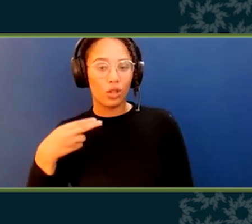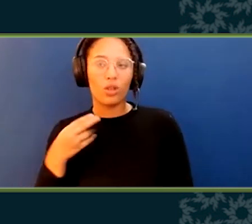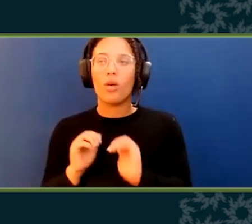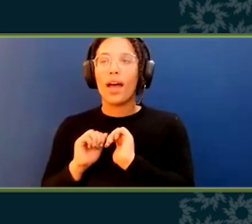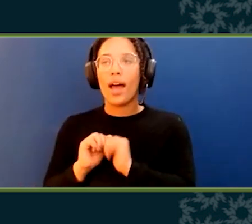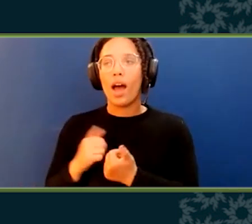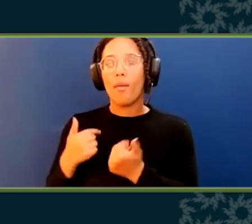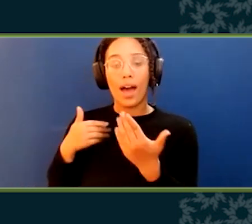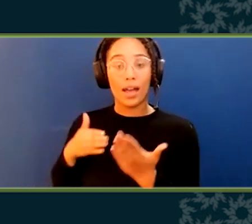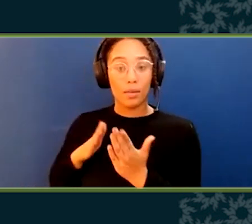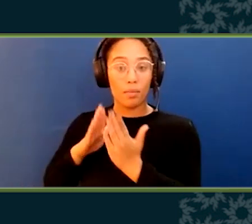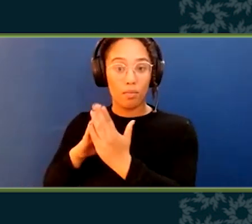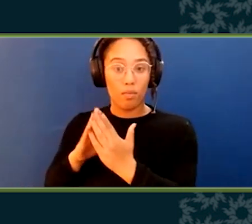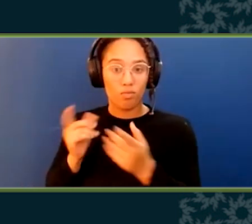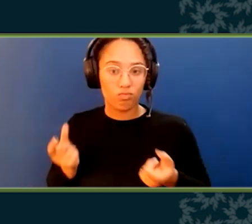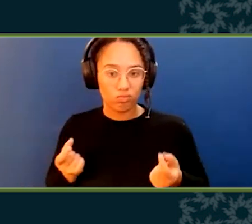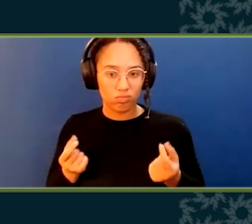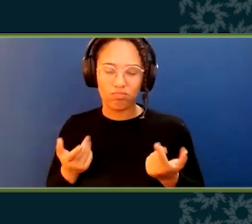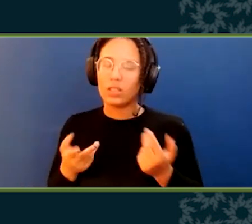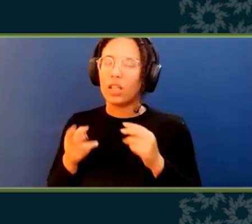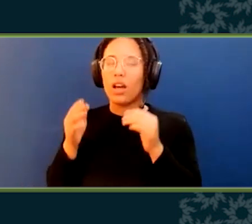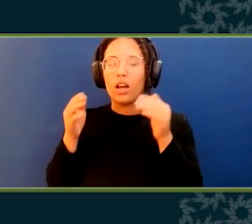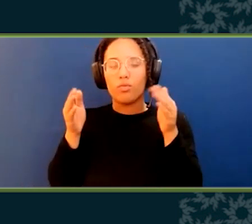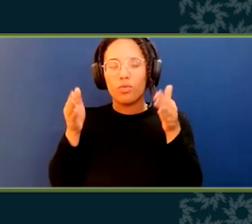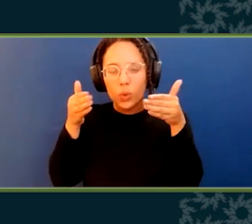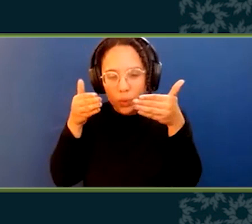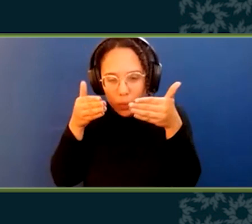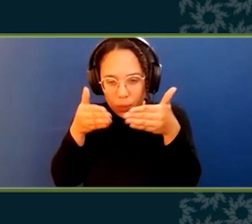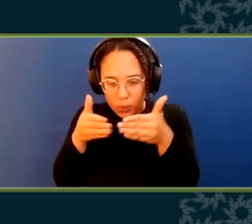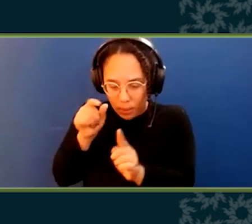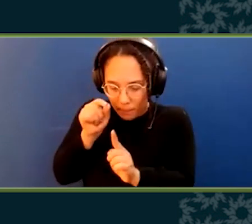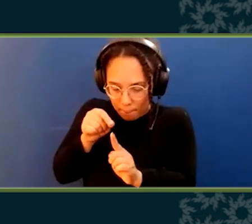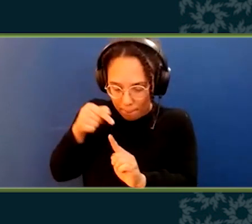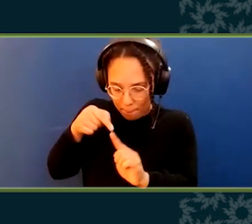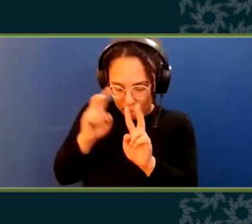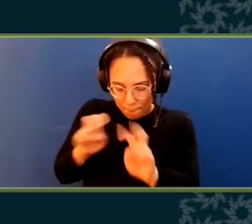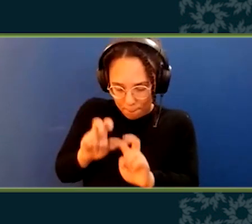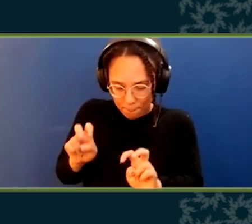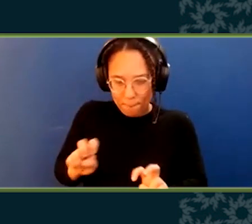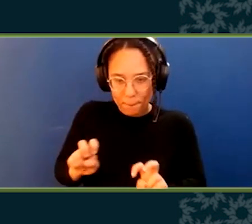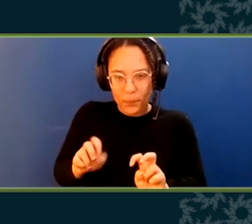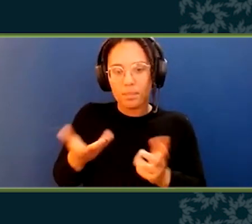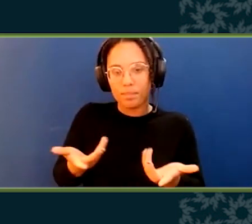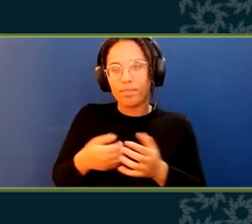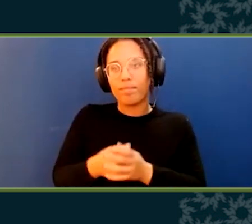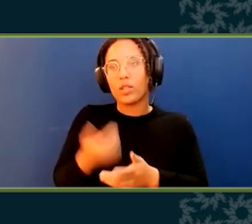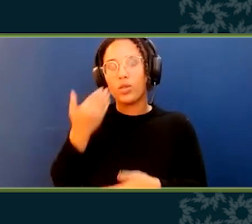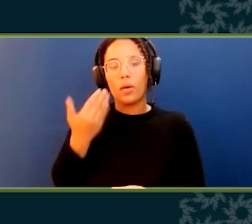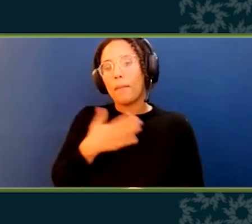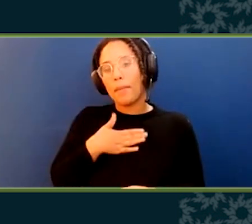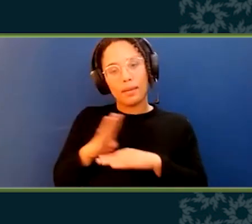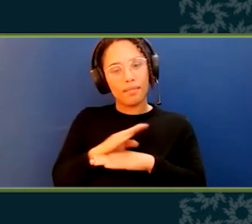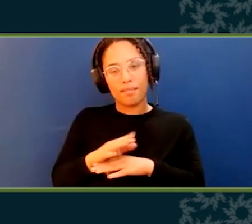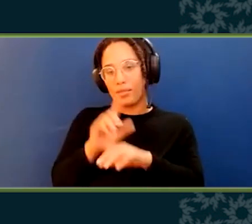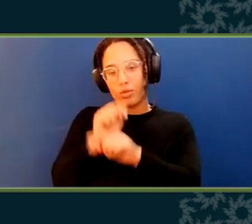is very granular, very analytical. So I have a traditional business degree, marketing